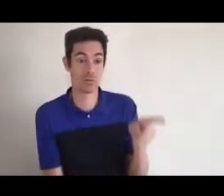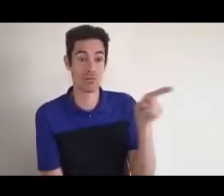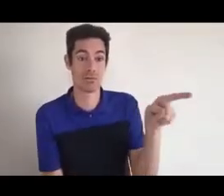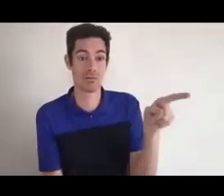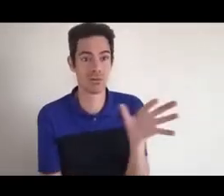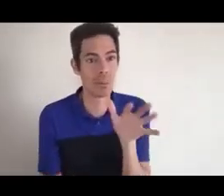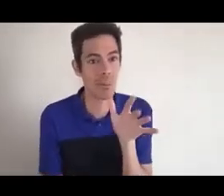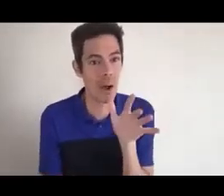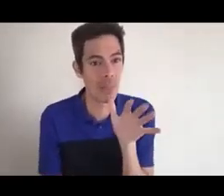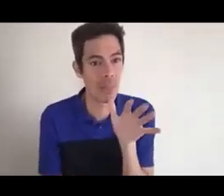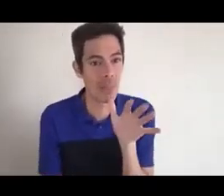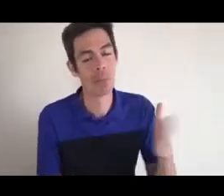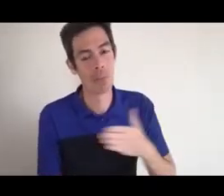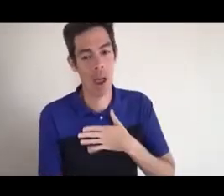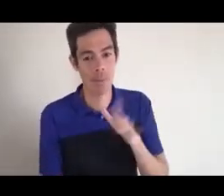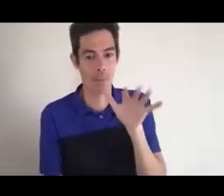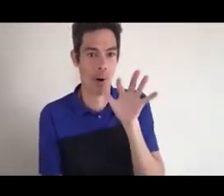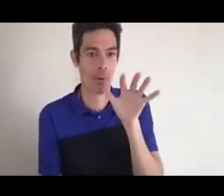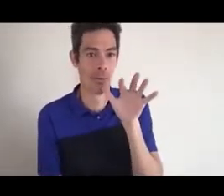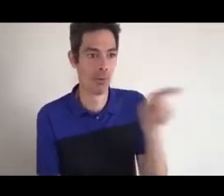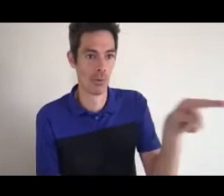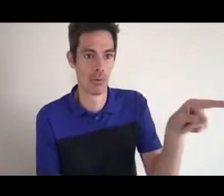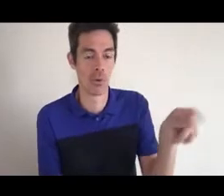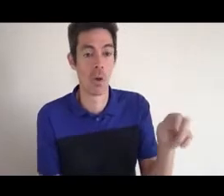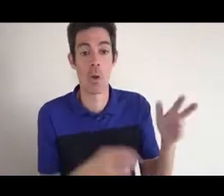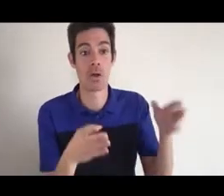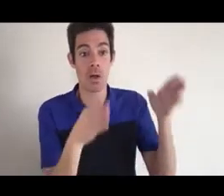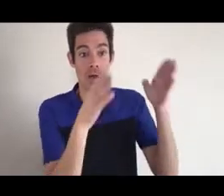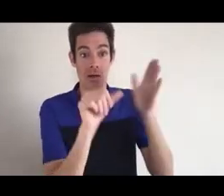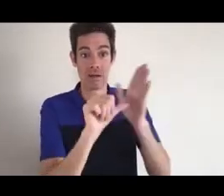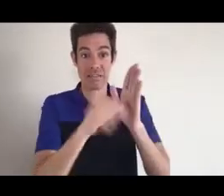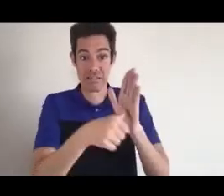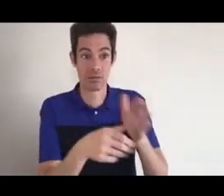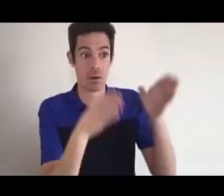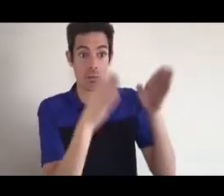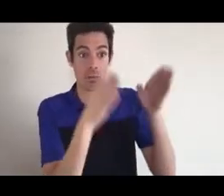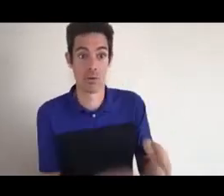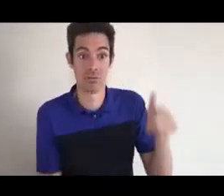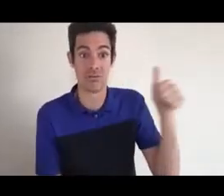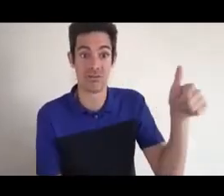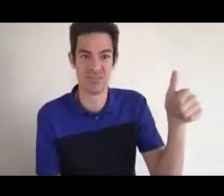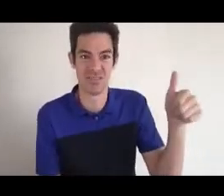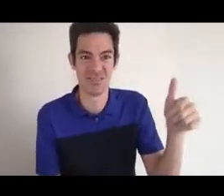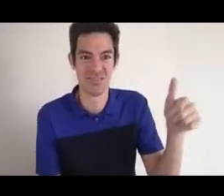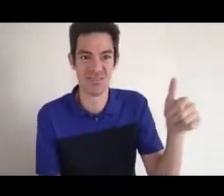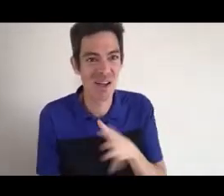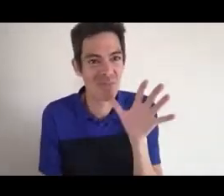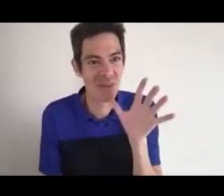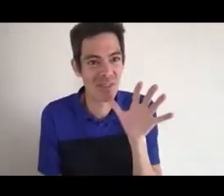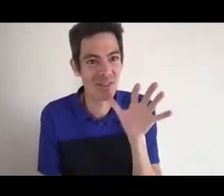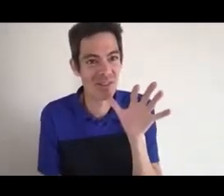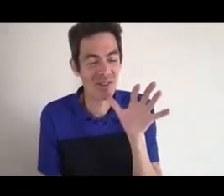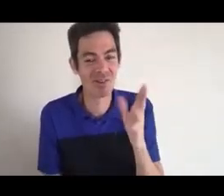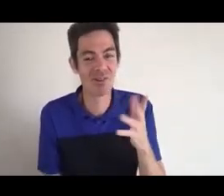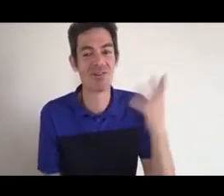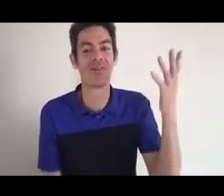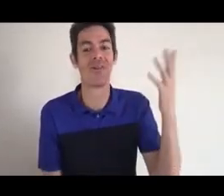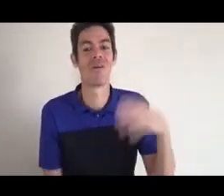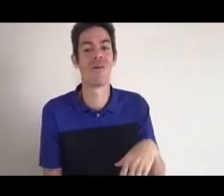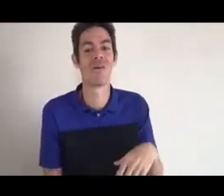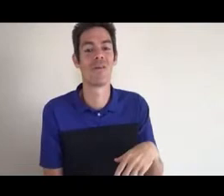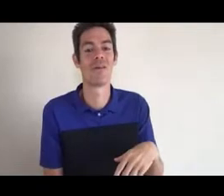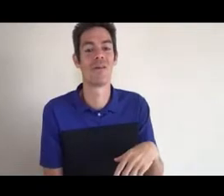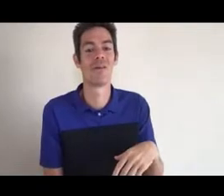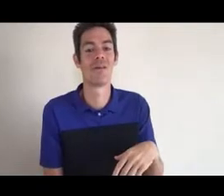noun, person is my mother. Or if you want to emphasize that